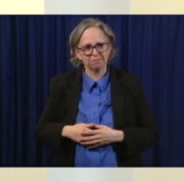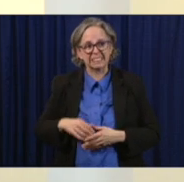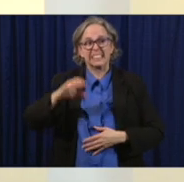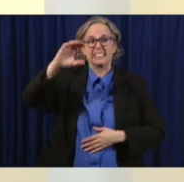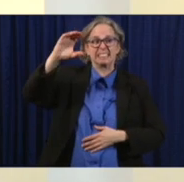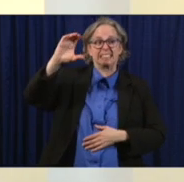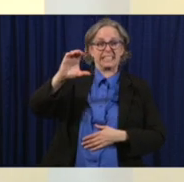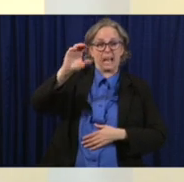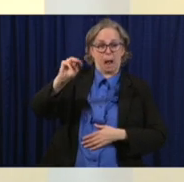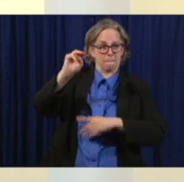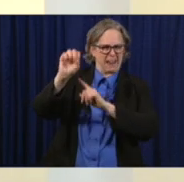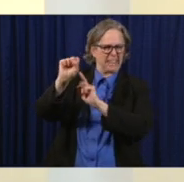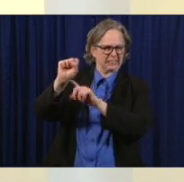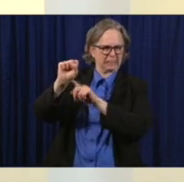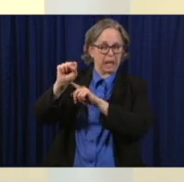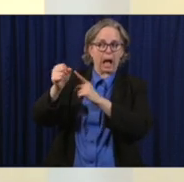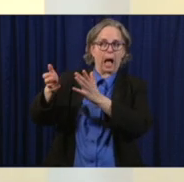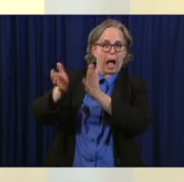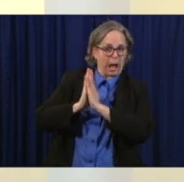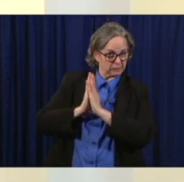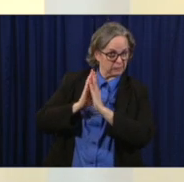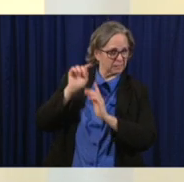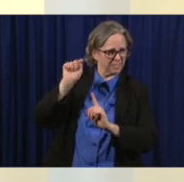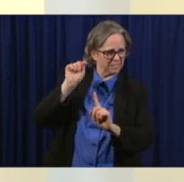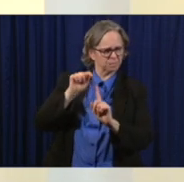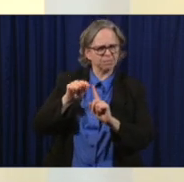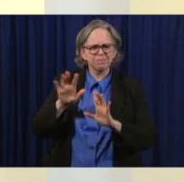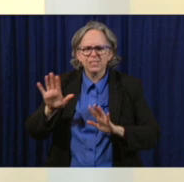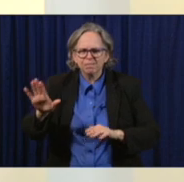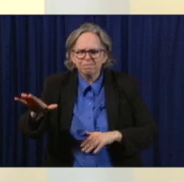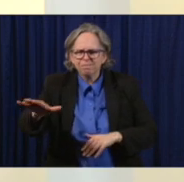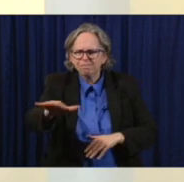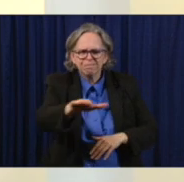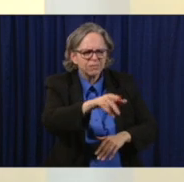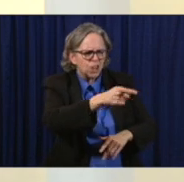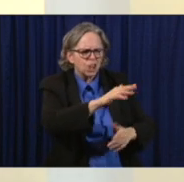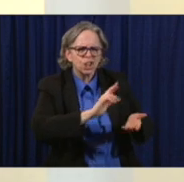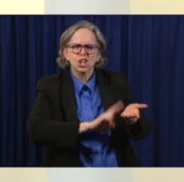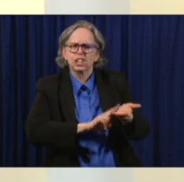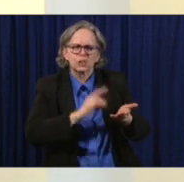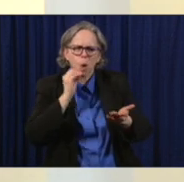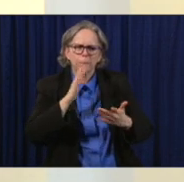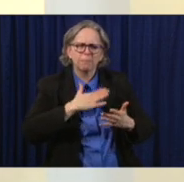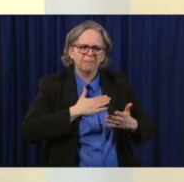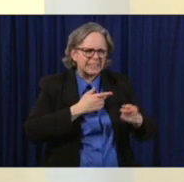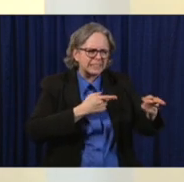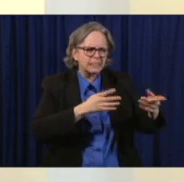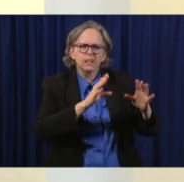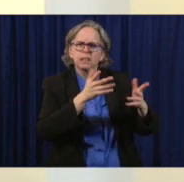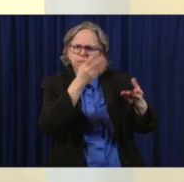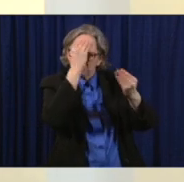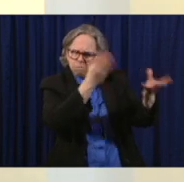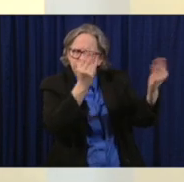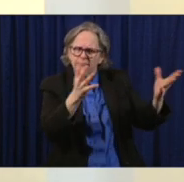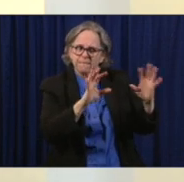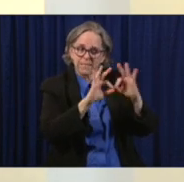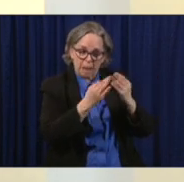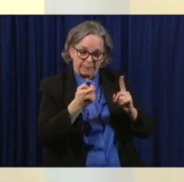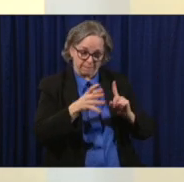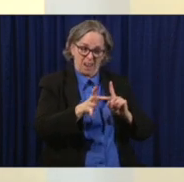state, is ask that nursing homes talk with family members whenever they have a case or an outbreak. It doesn't